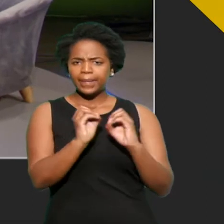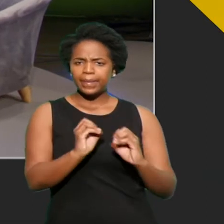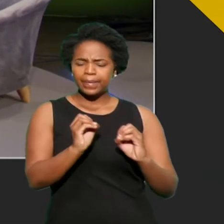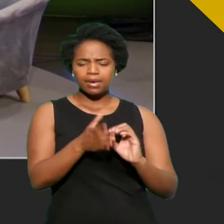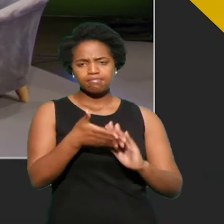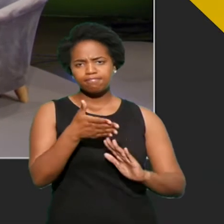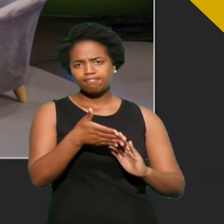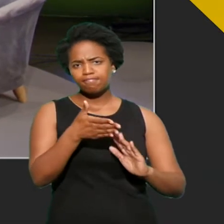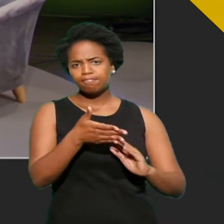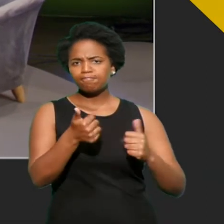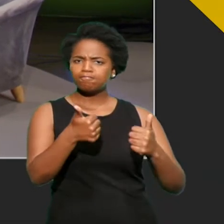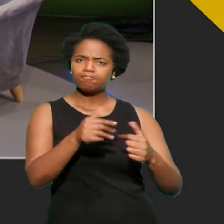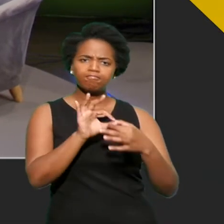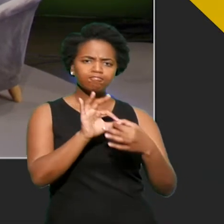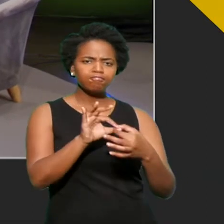katsini ukuthi